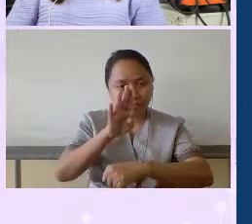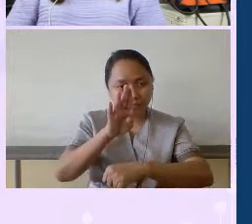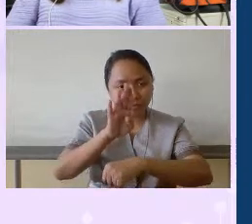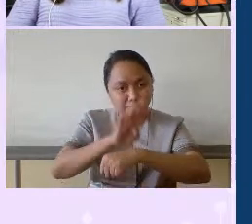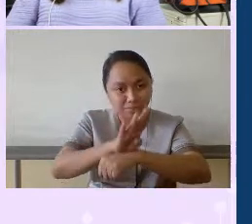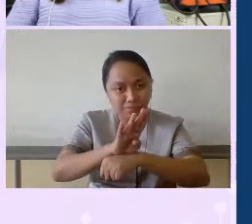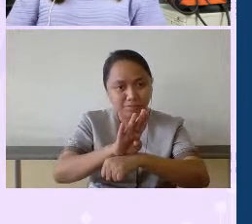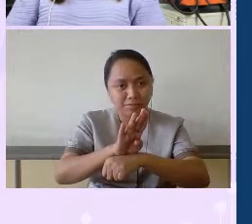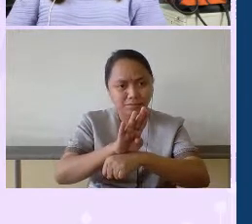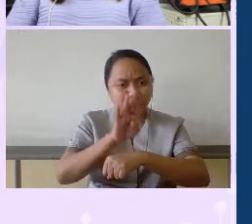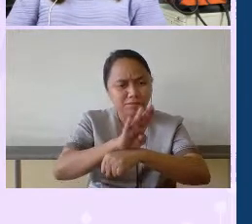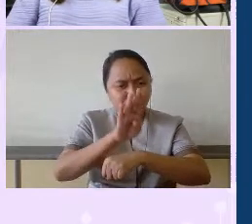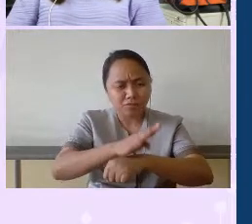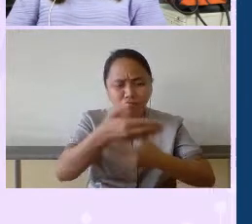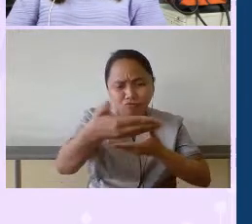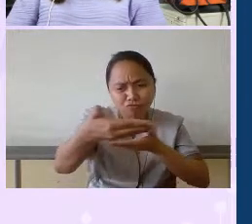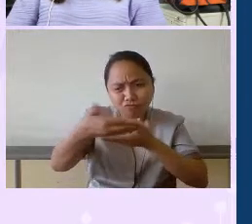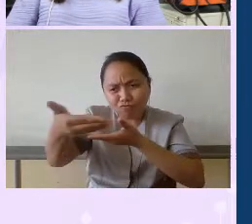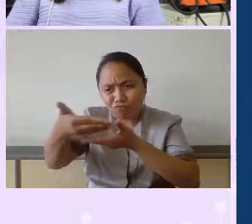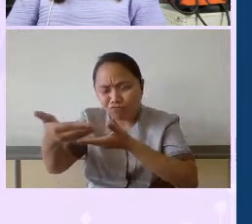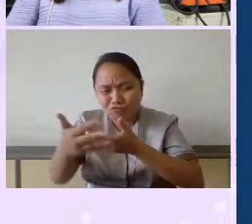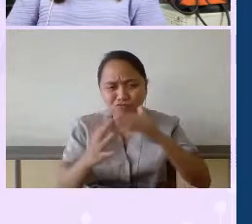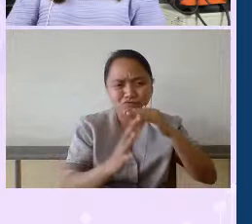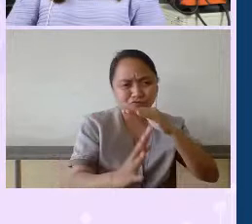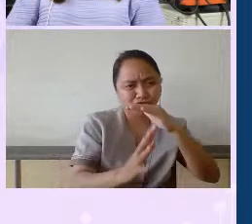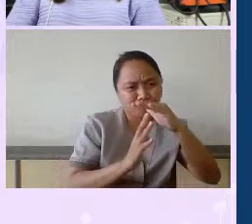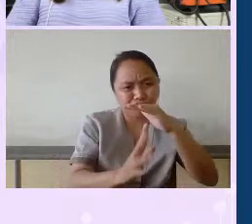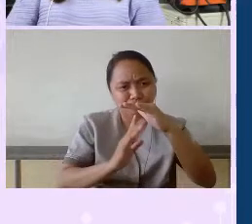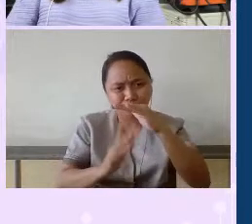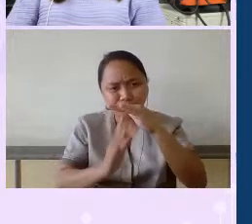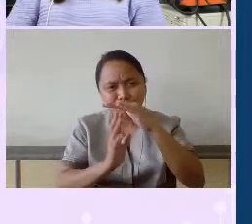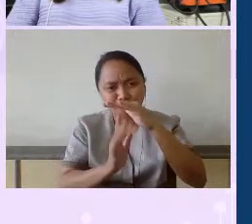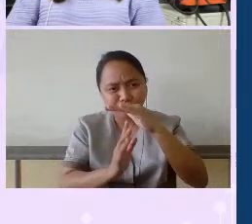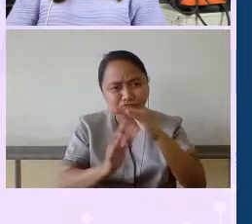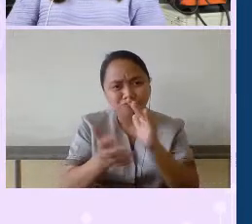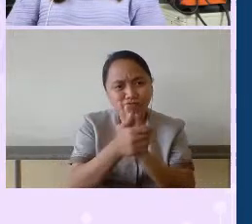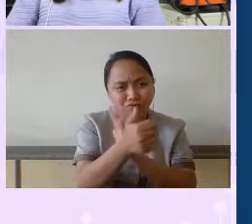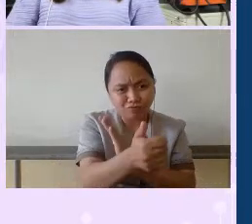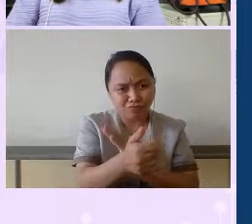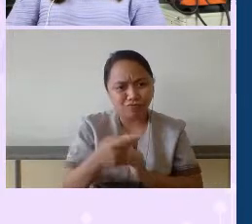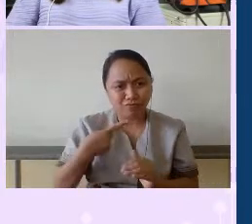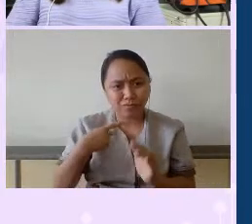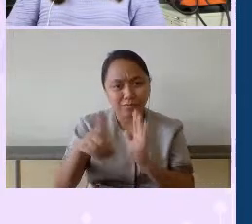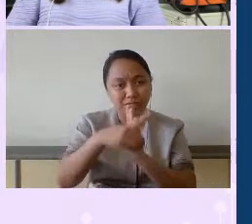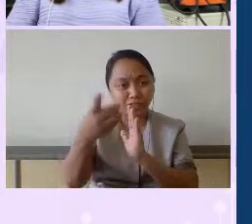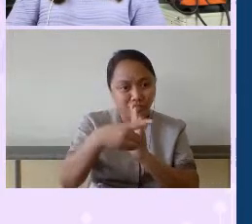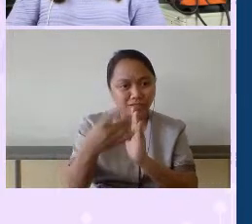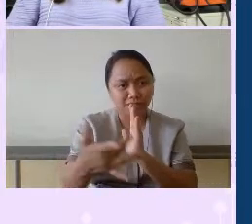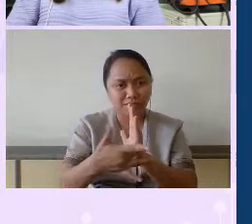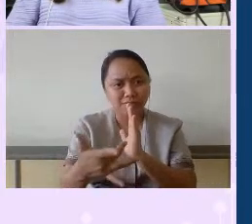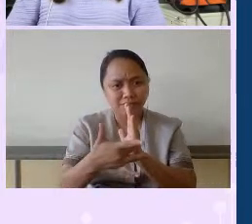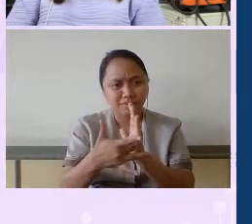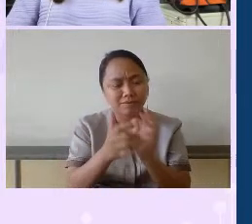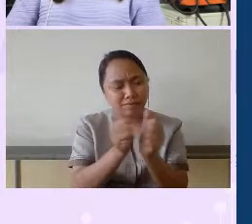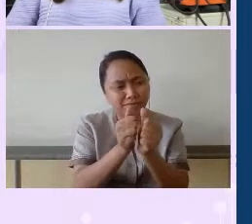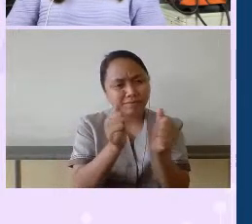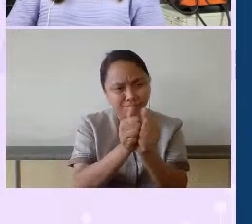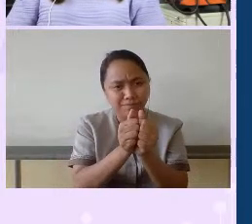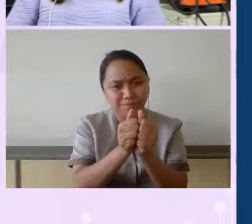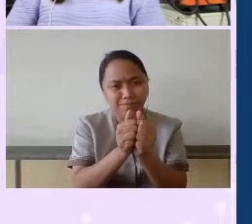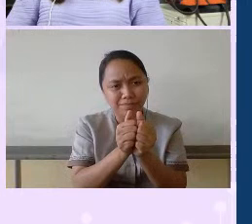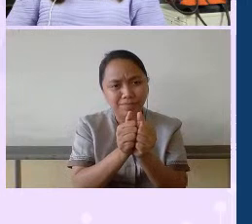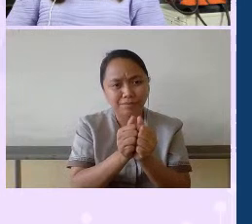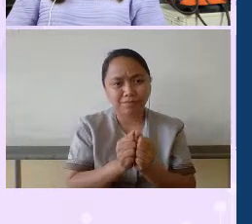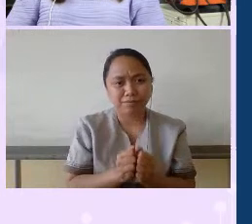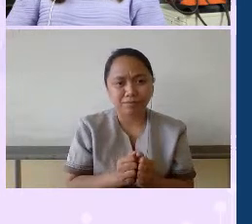skills, which enable individuals to connect the capabilities of digital technologies to broader business goals. At ang